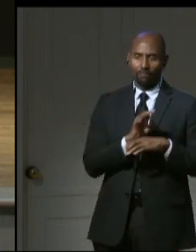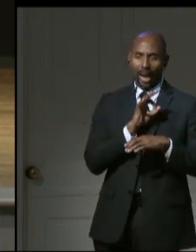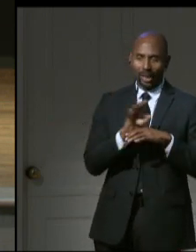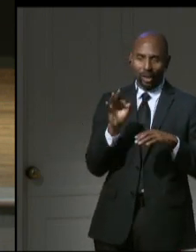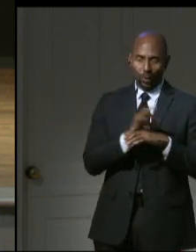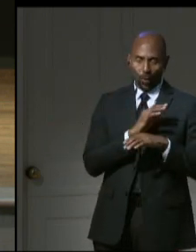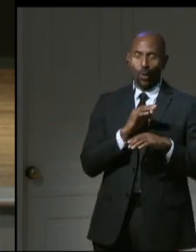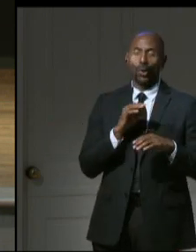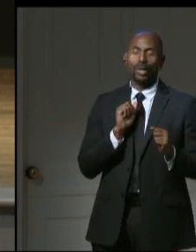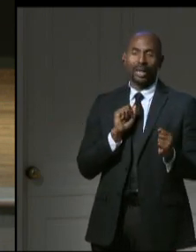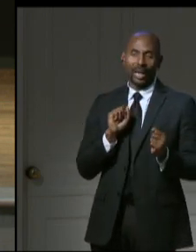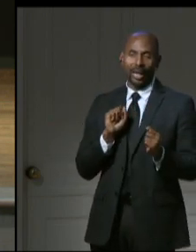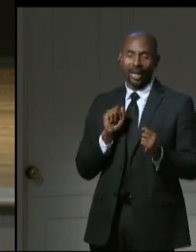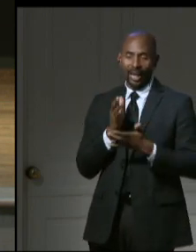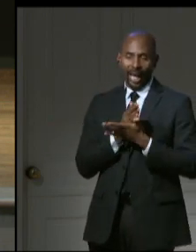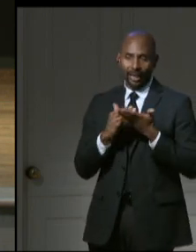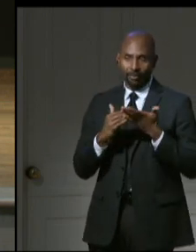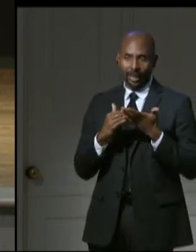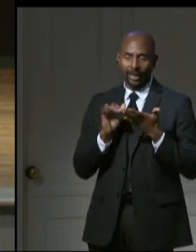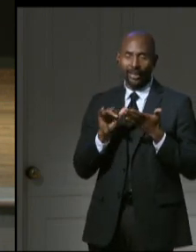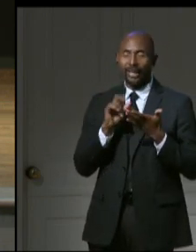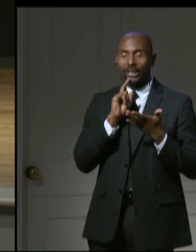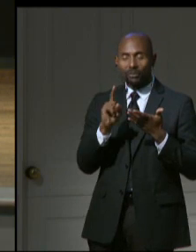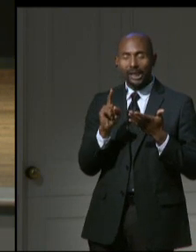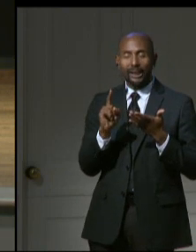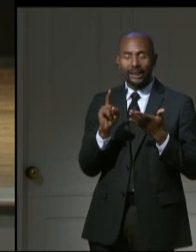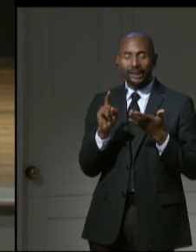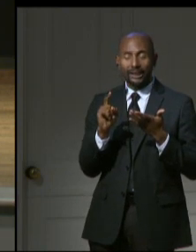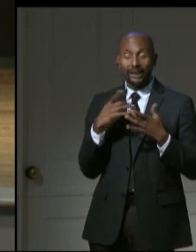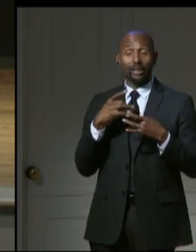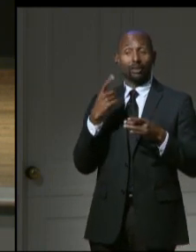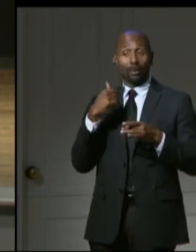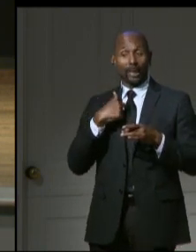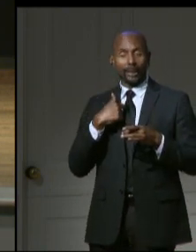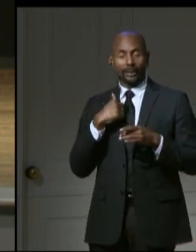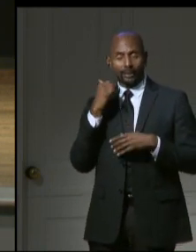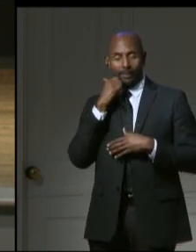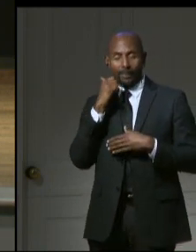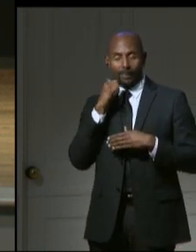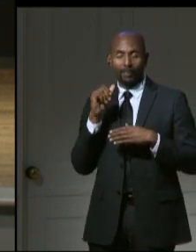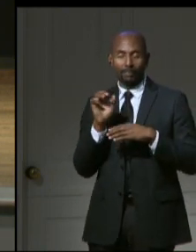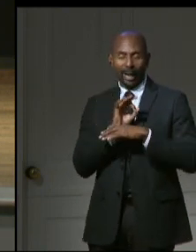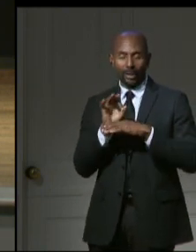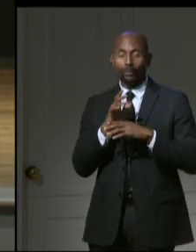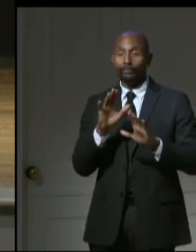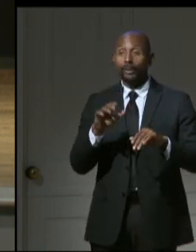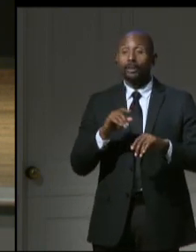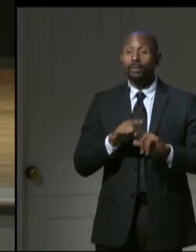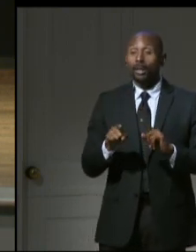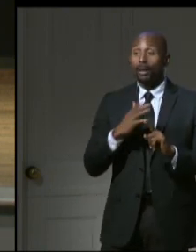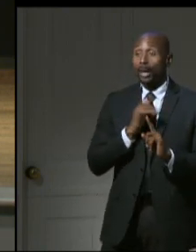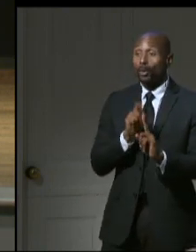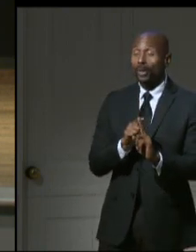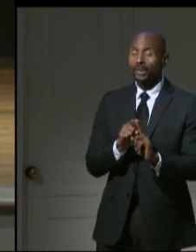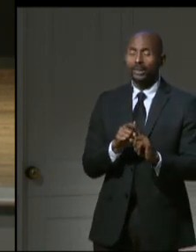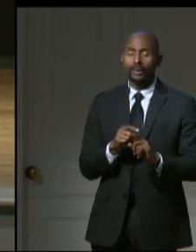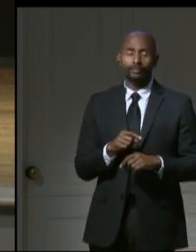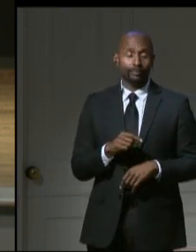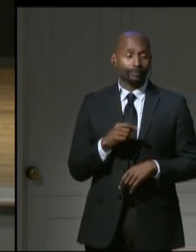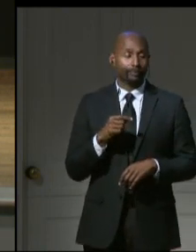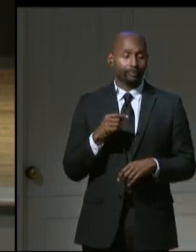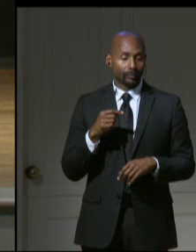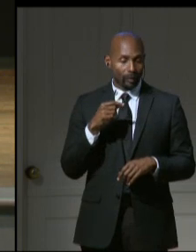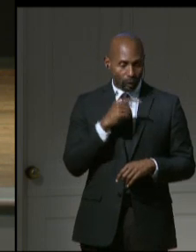that is very interesting to me. So my question is, at some point you started this,